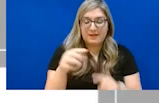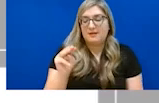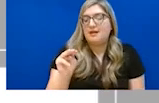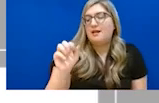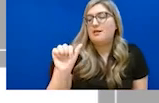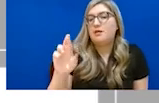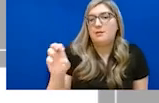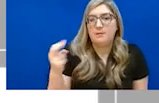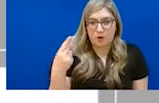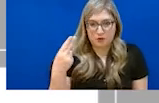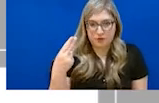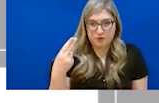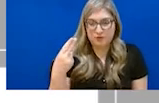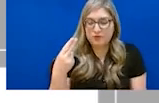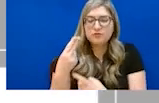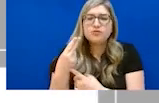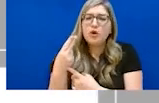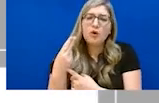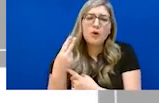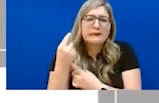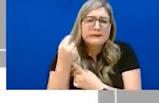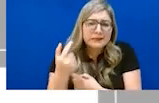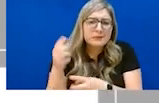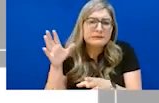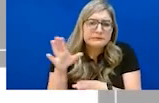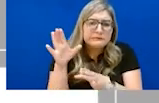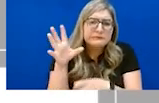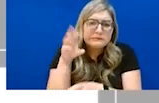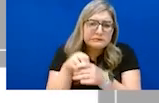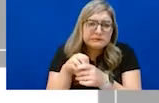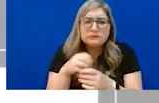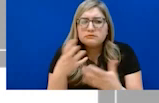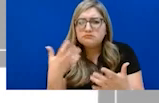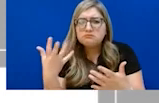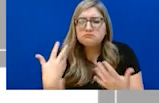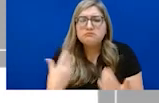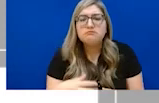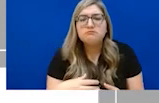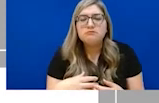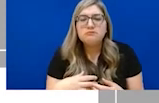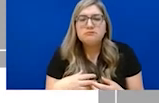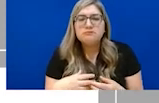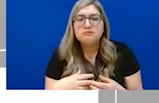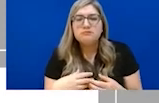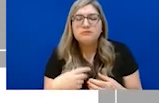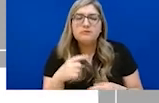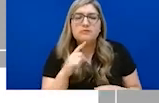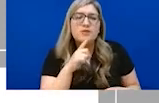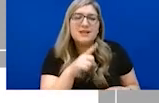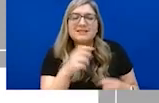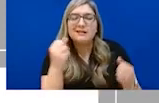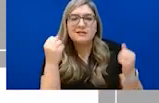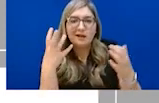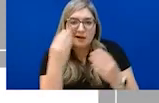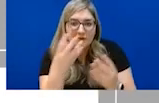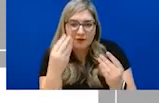of activity in there. If you look at the data dashboards, there's a lot of information in there. So I